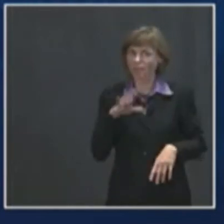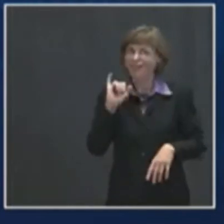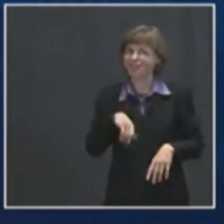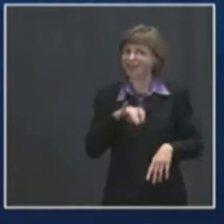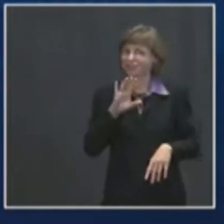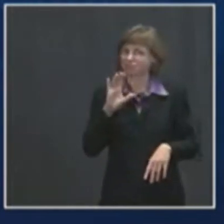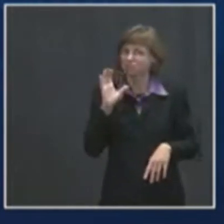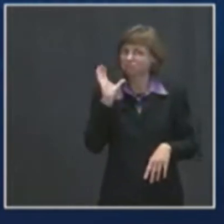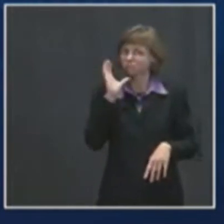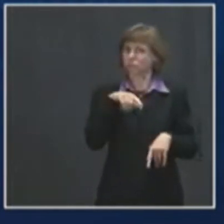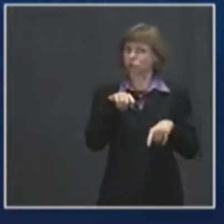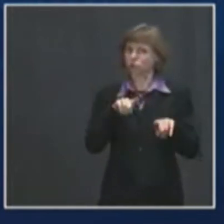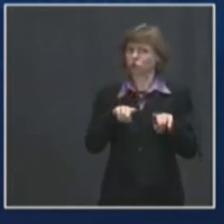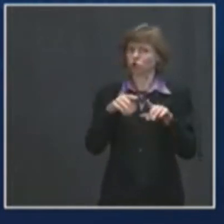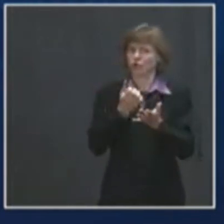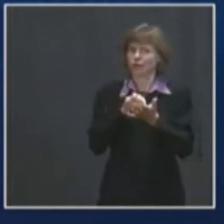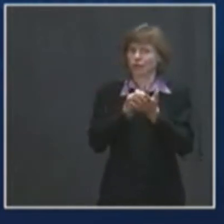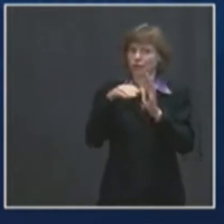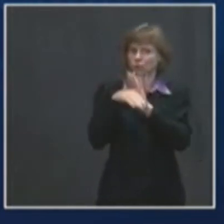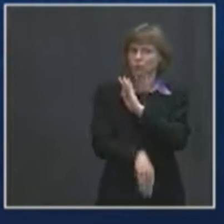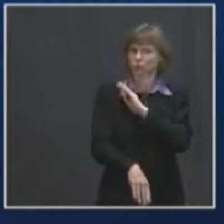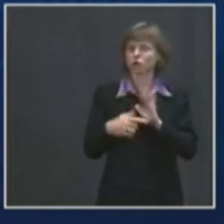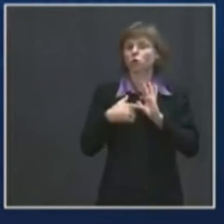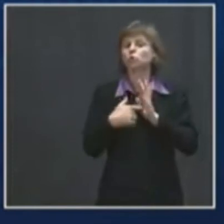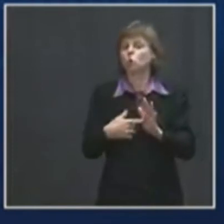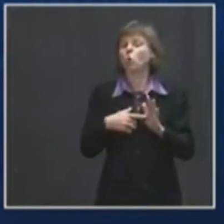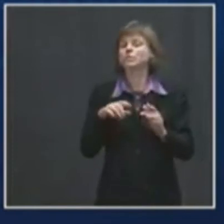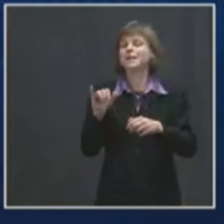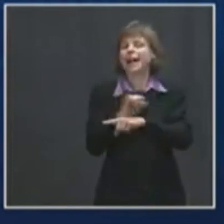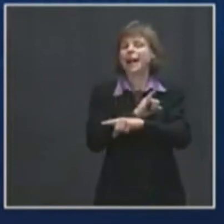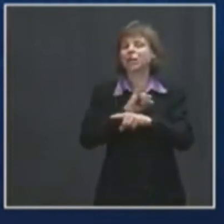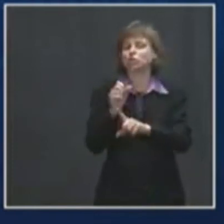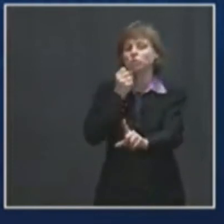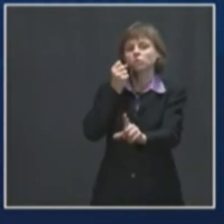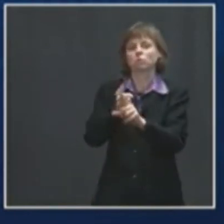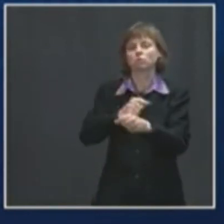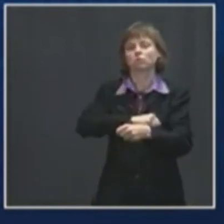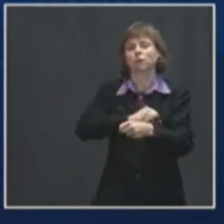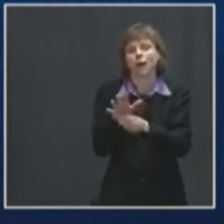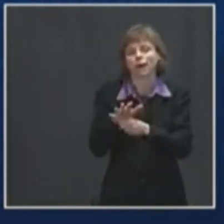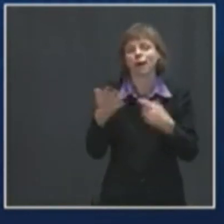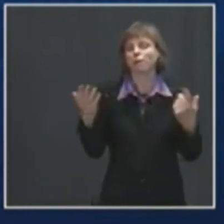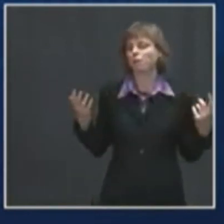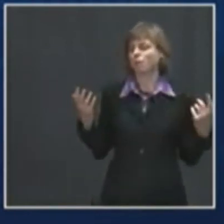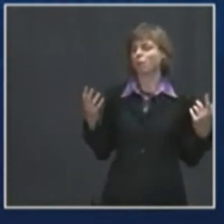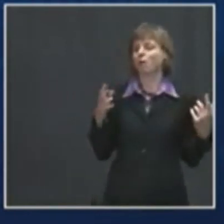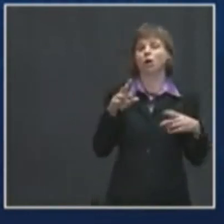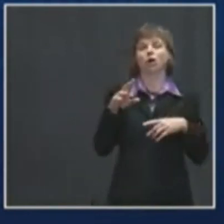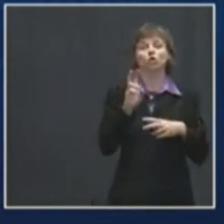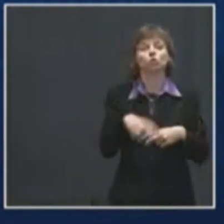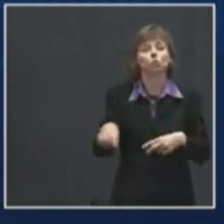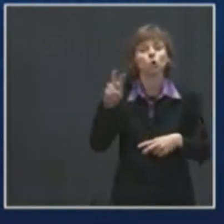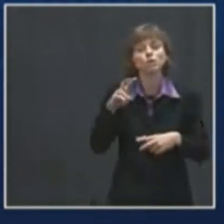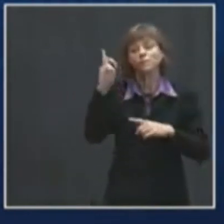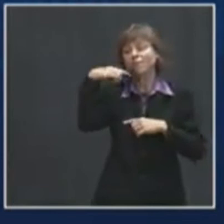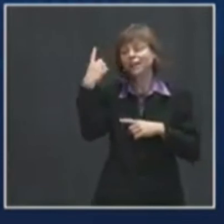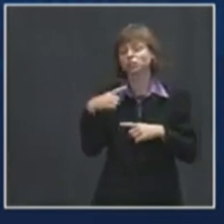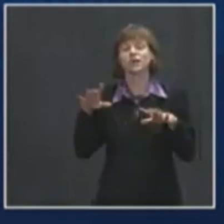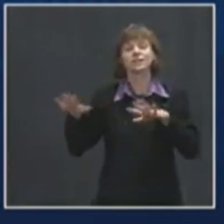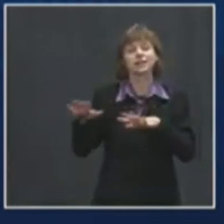likely reflects both the industries that this pandemic has hit, tourism, services, face-to-face industries, leisure and